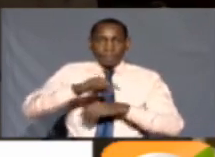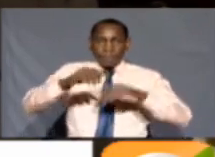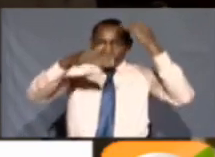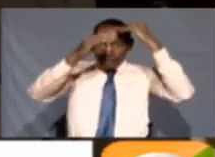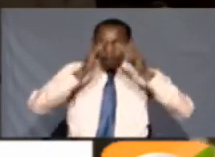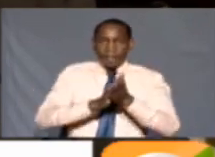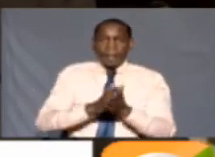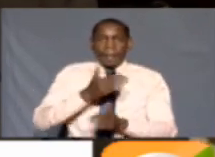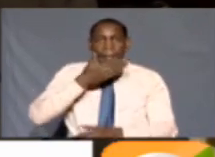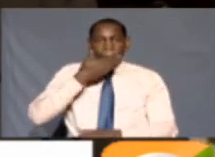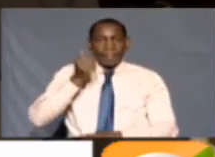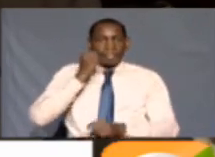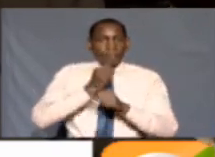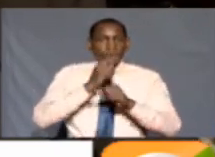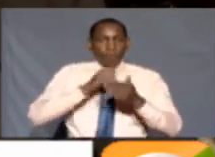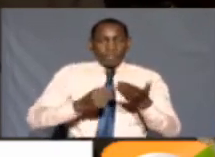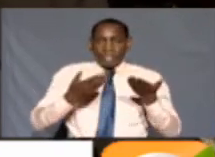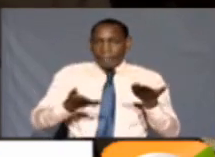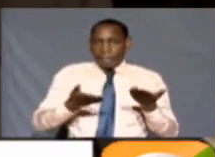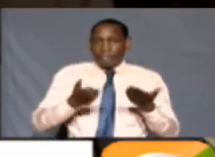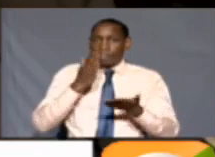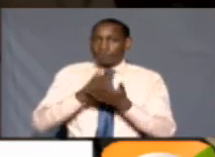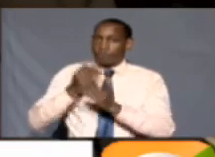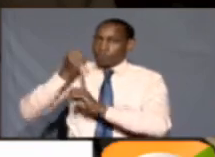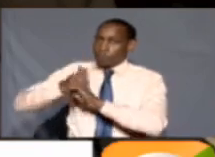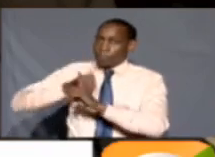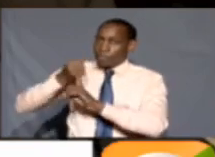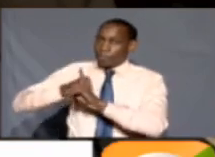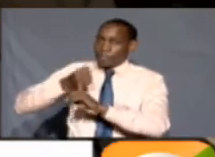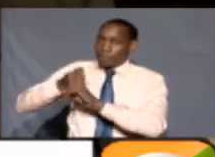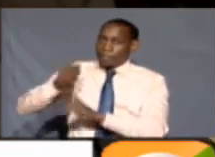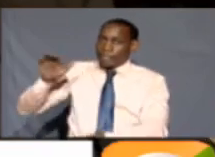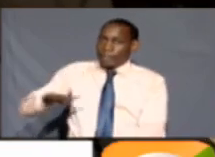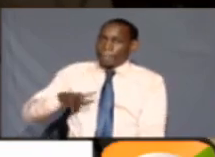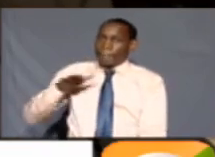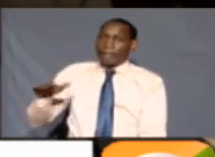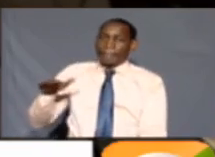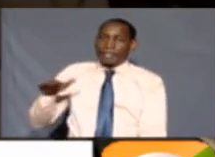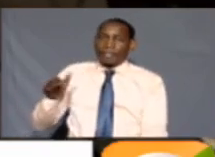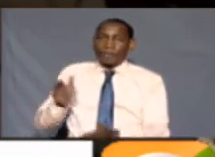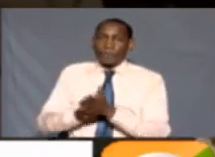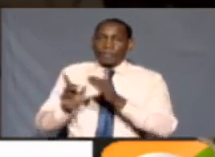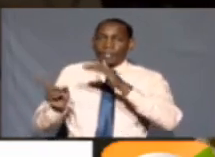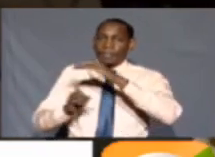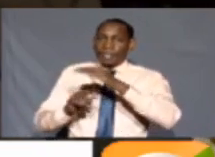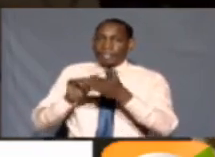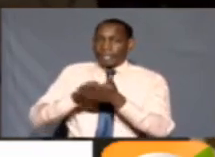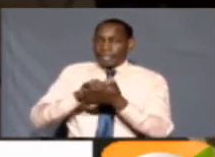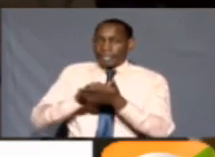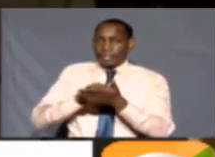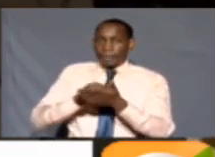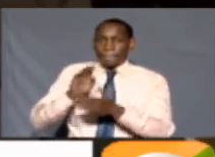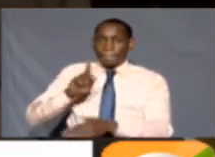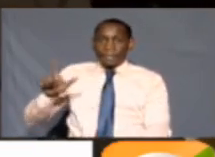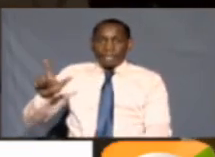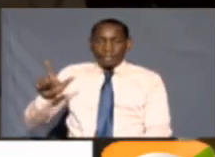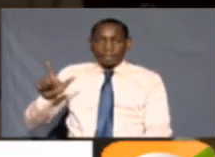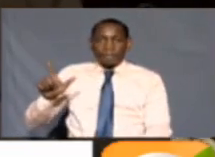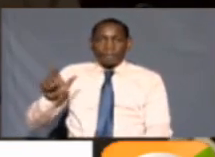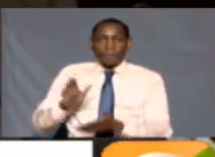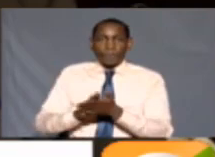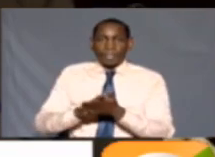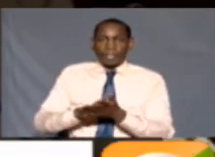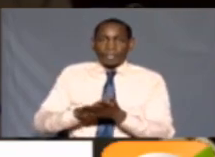I think the best we can do in this country is to really push Parliament and the Cabinet to make sure that this bill and the